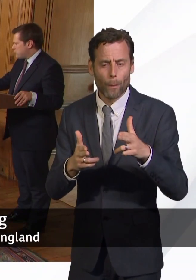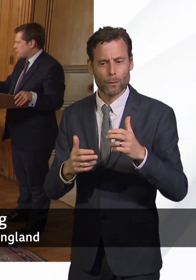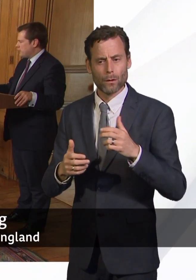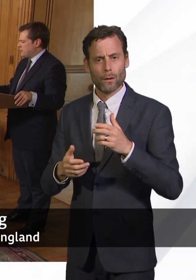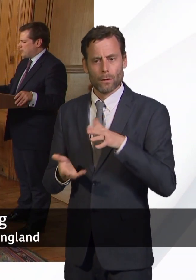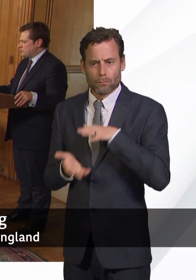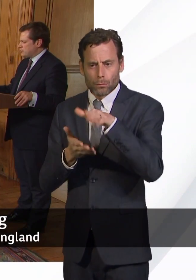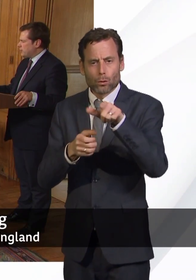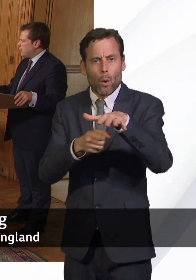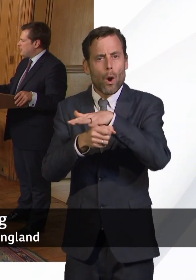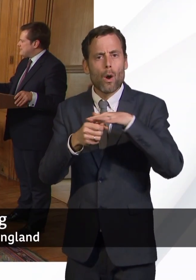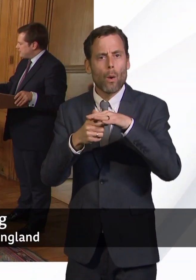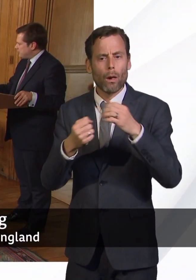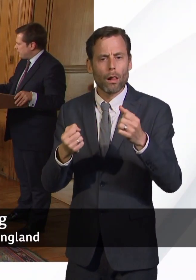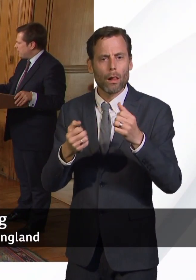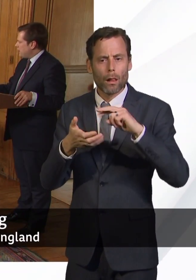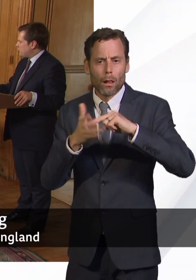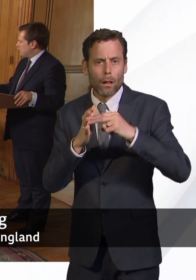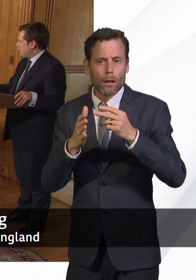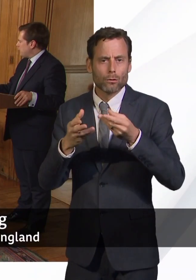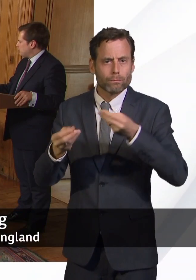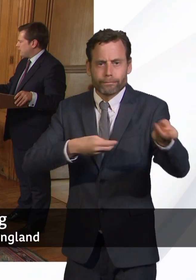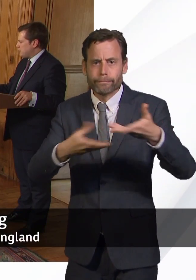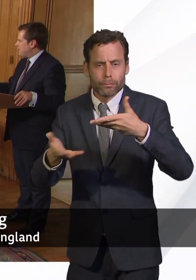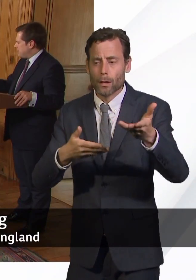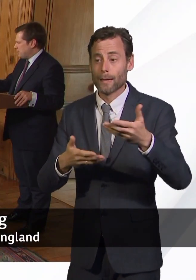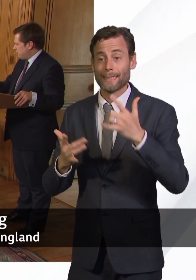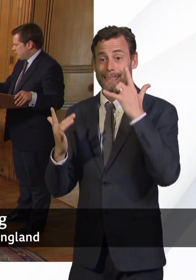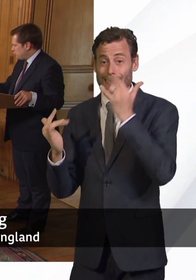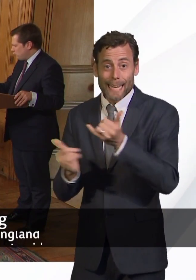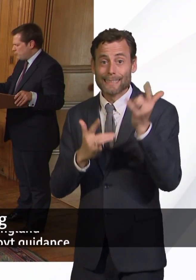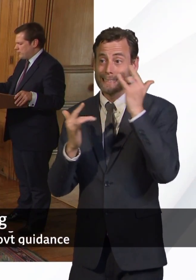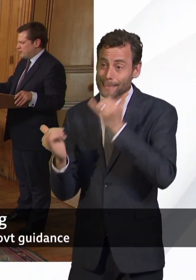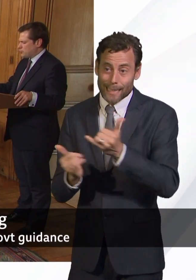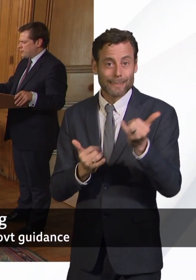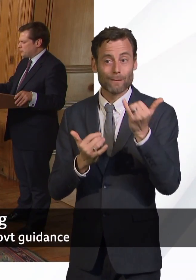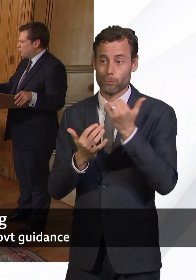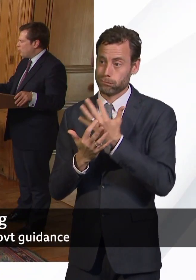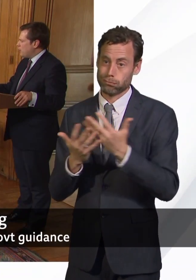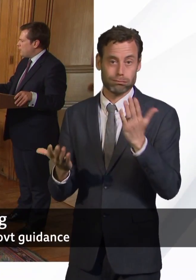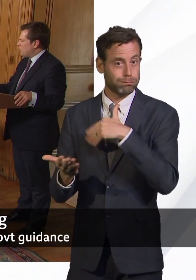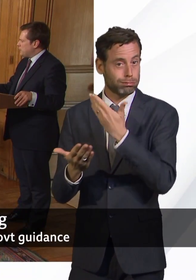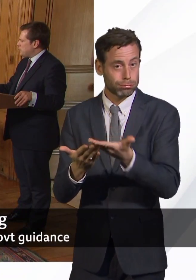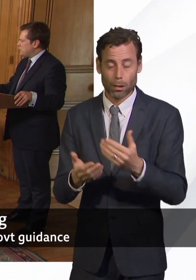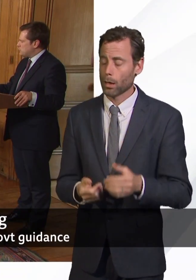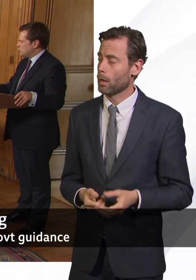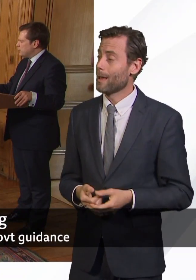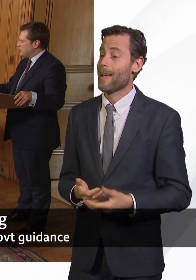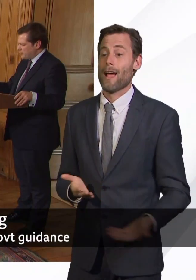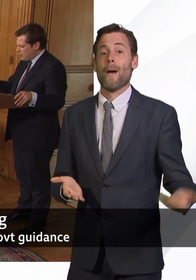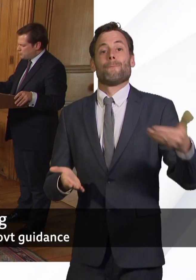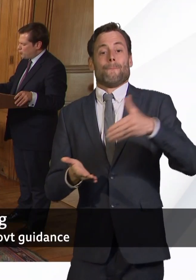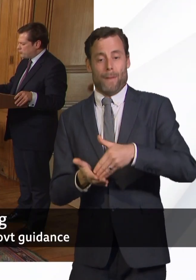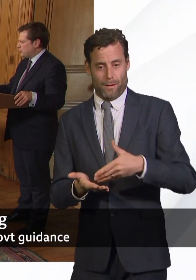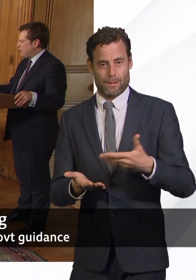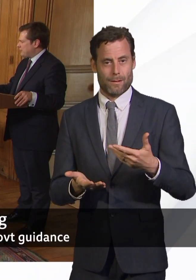forums across the country. Testing has been going on for some time. I'm sure there is more that we can do, but